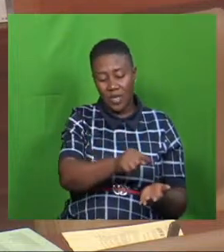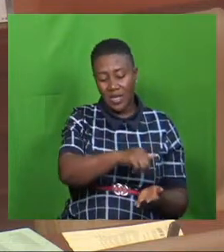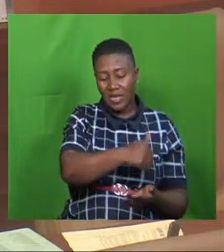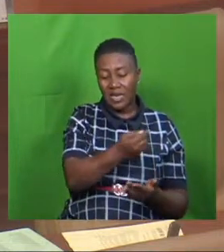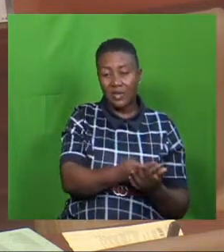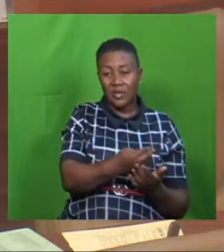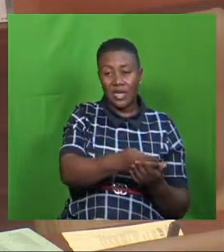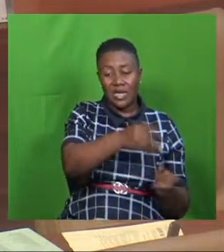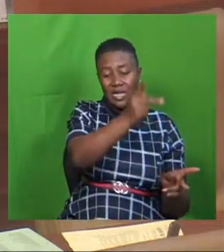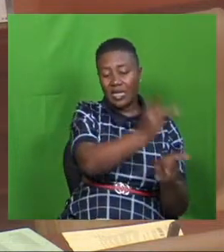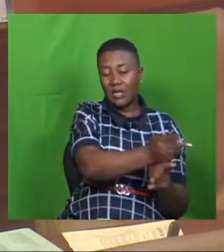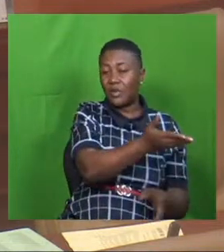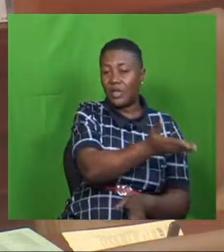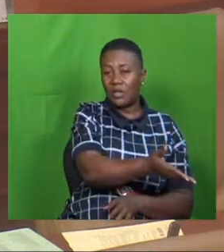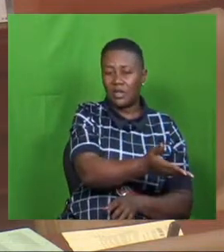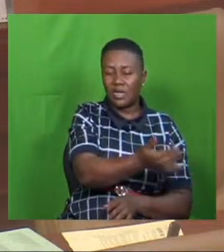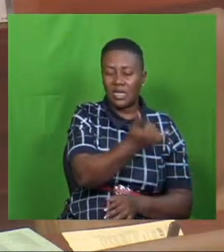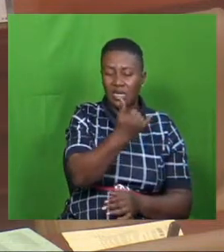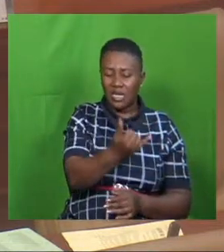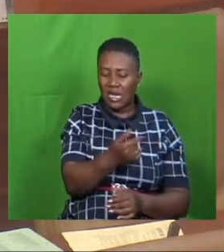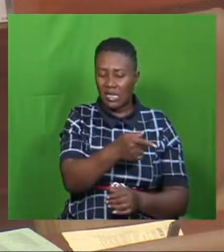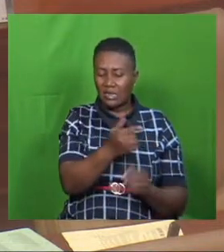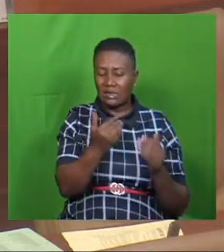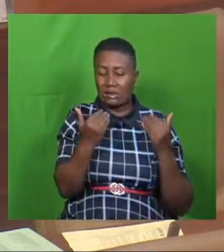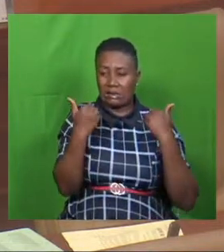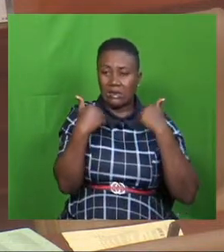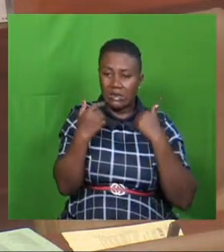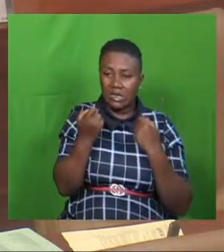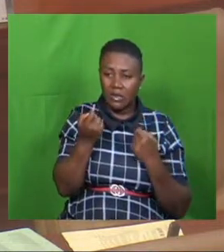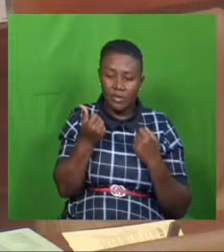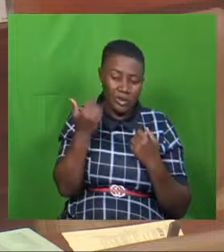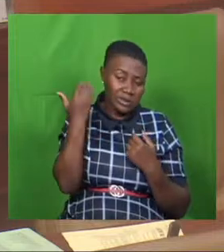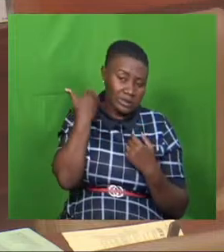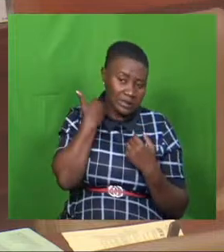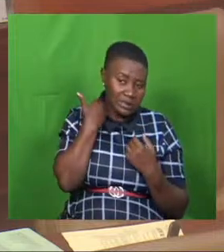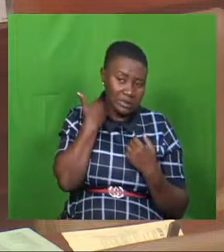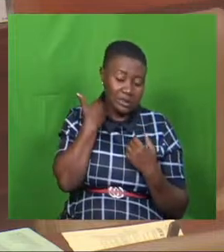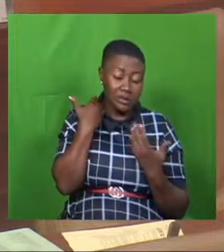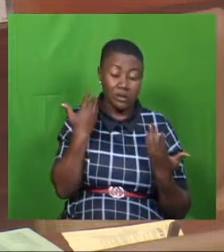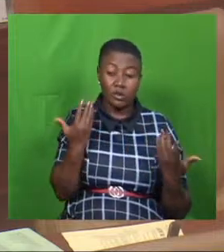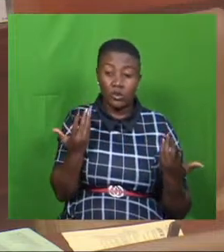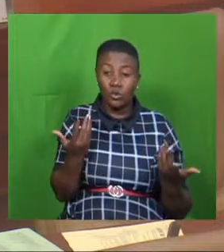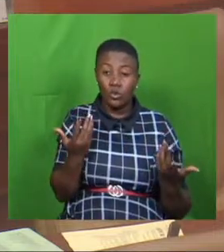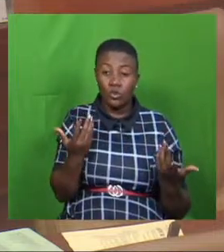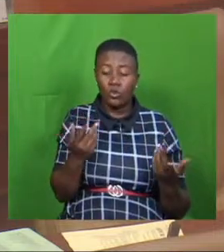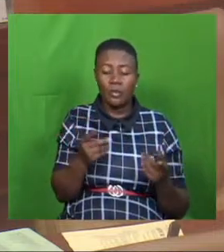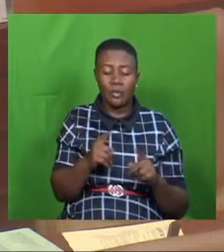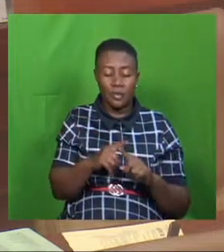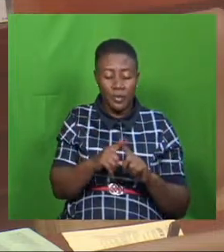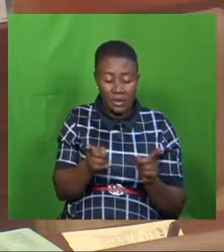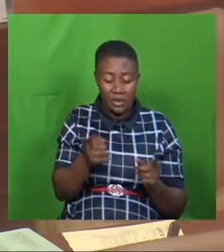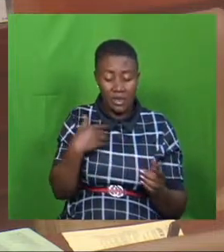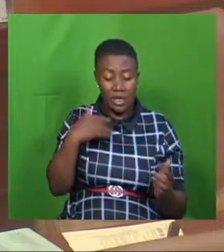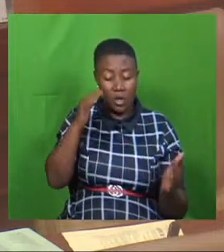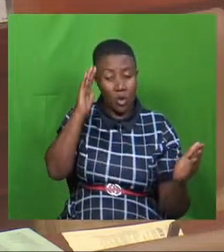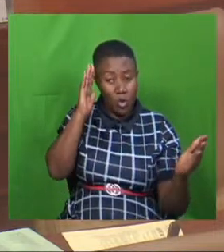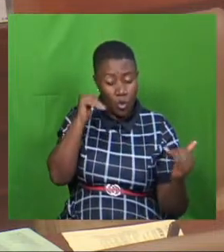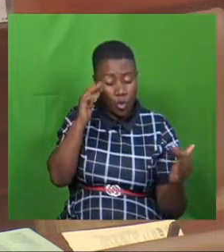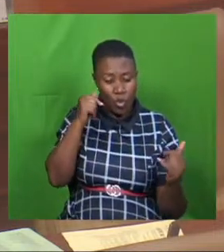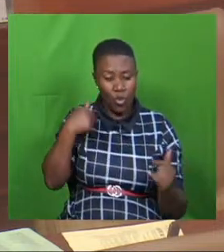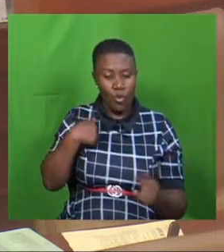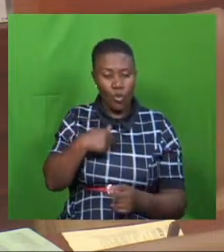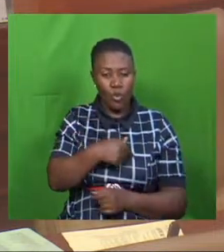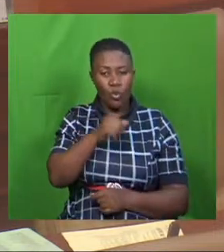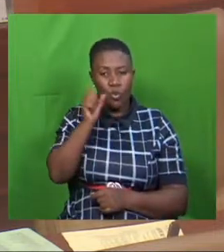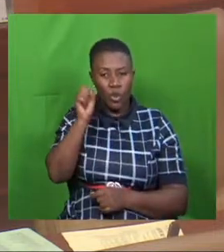now we are trying to look for external funding into it. But hopefully, we can